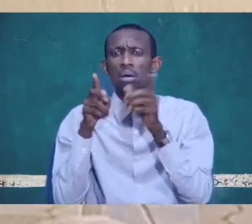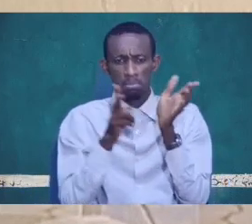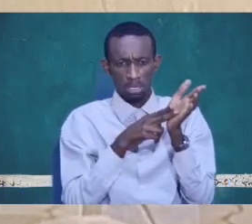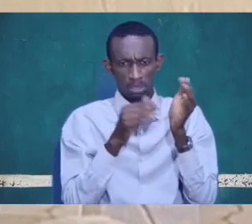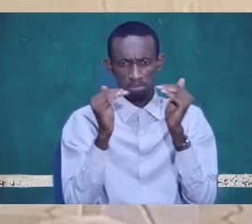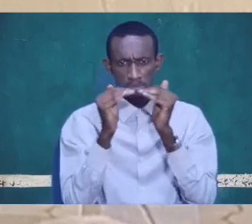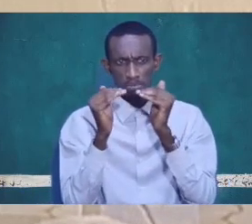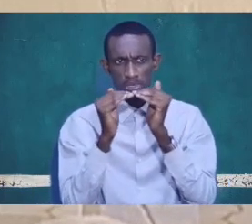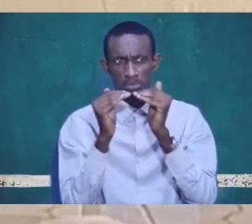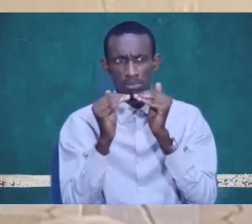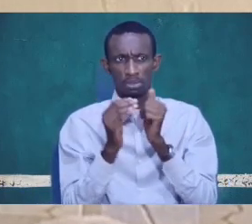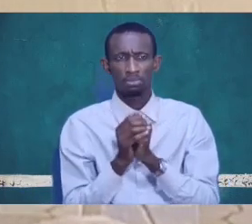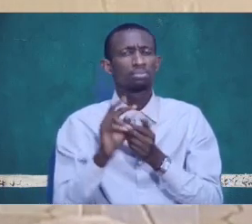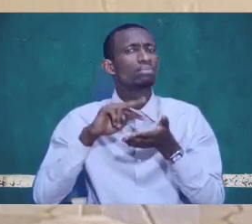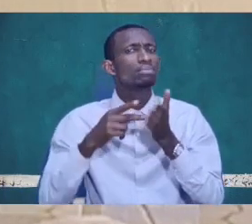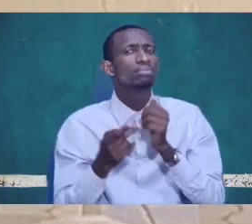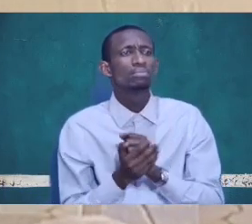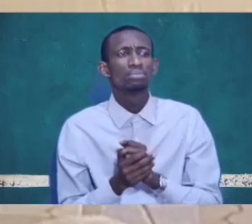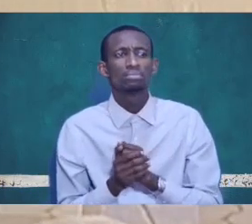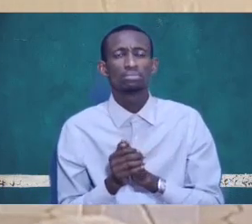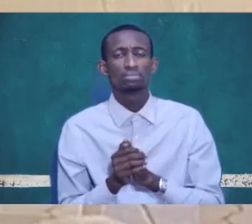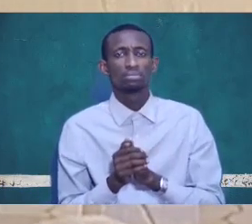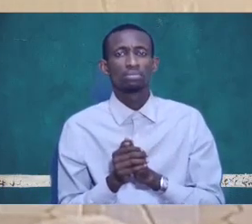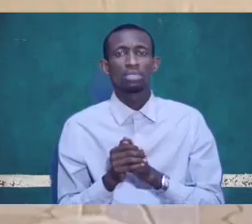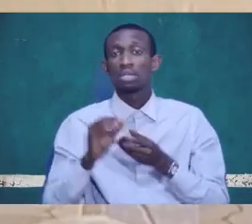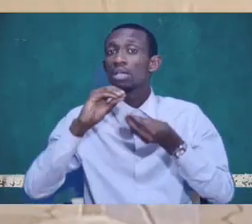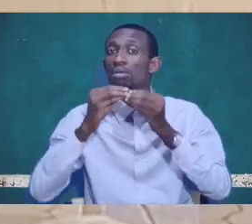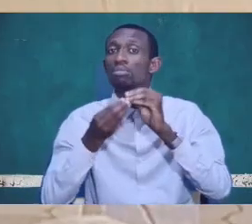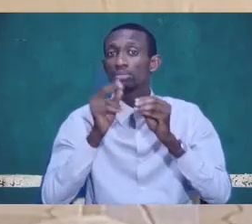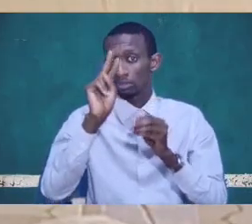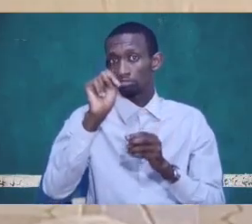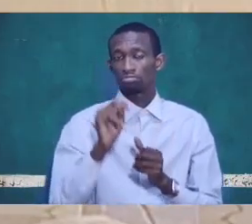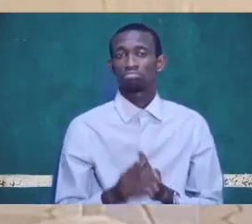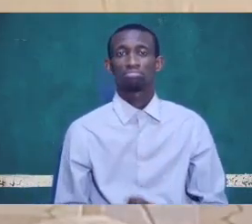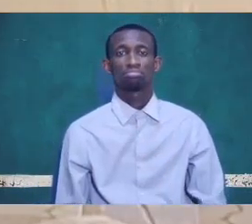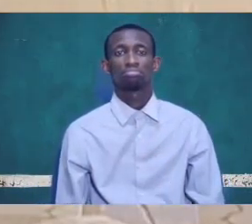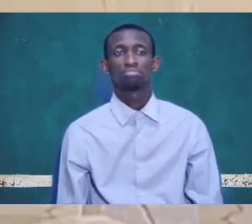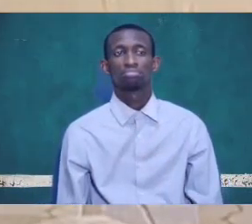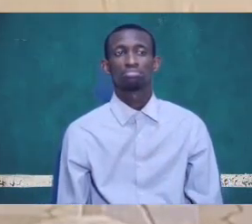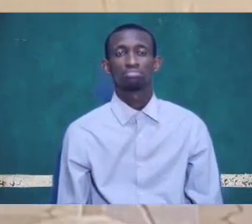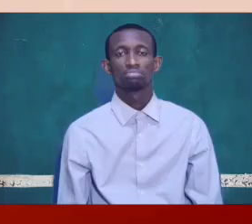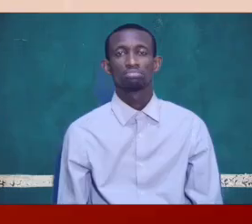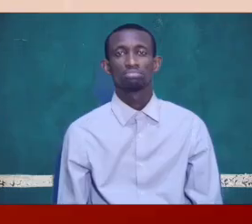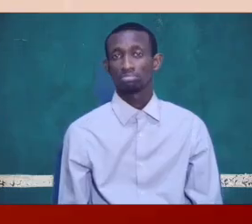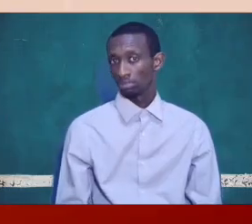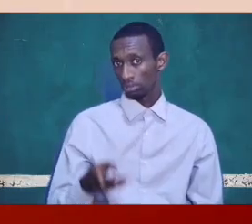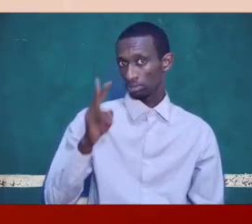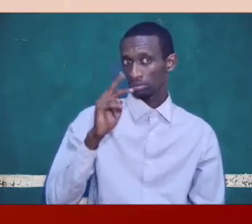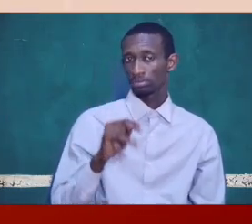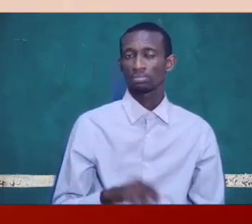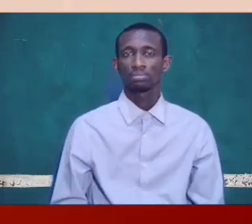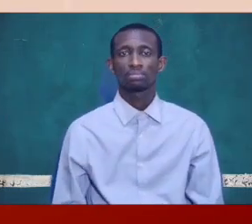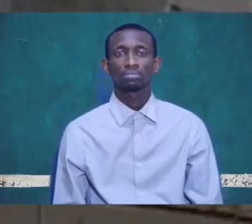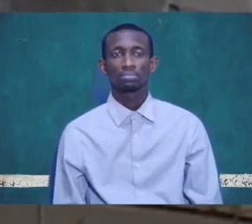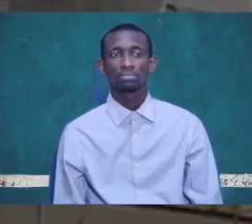know the number of protons, we can determine the number of electrons. So the answer for this space